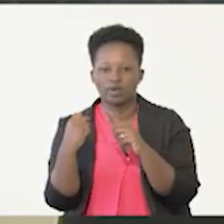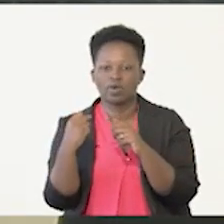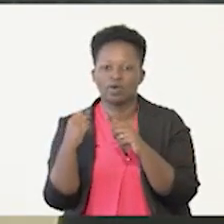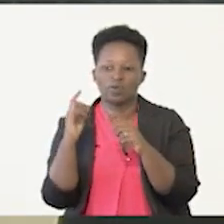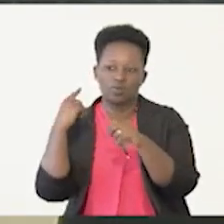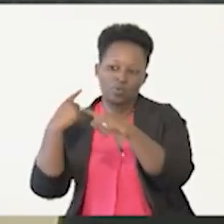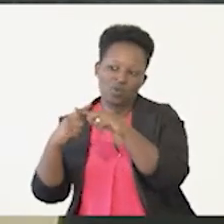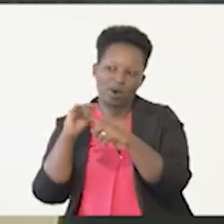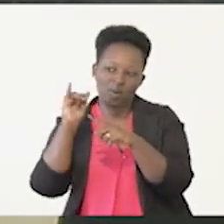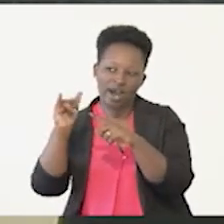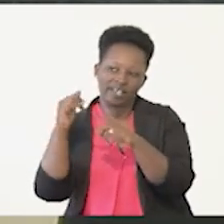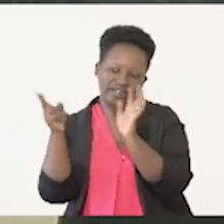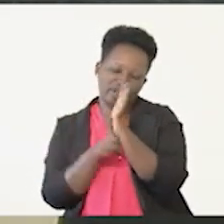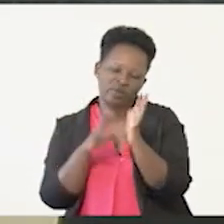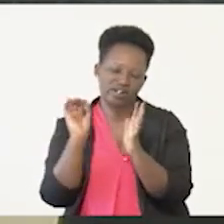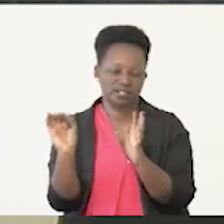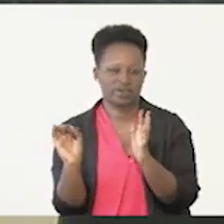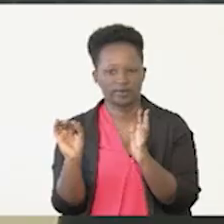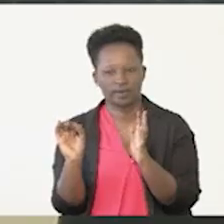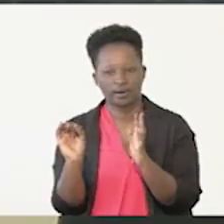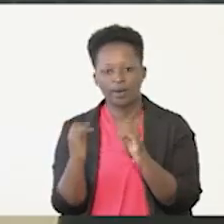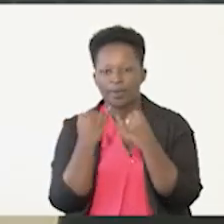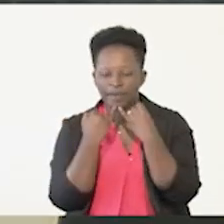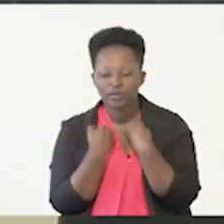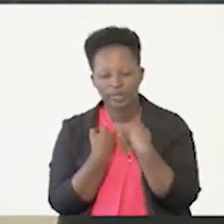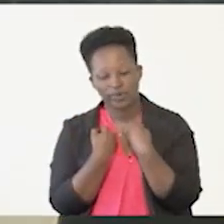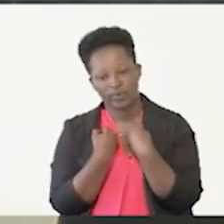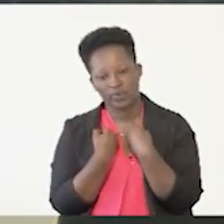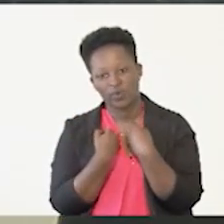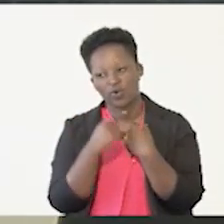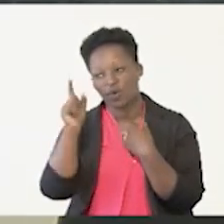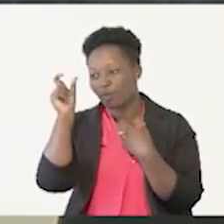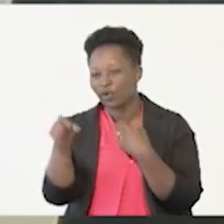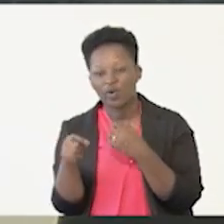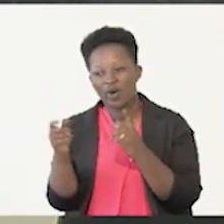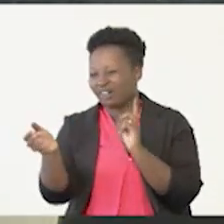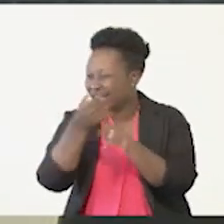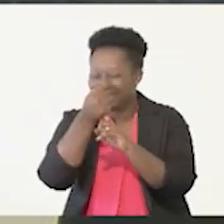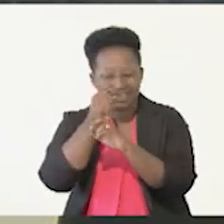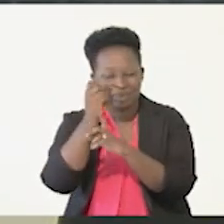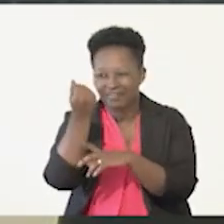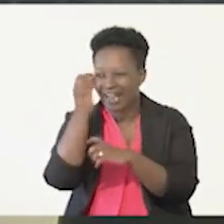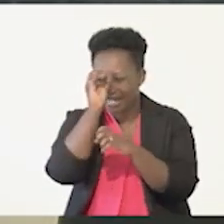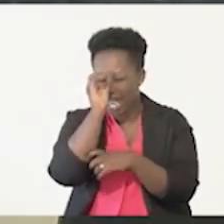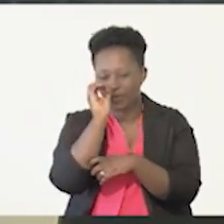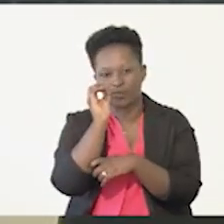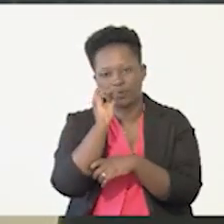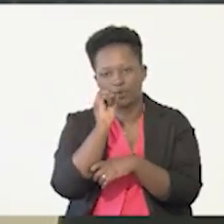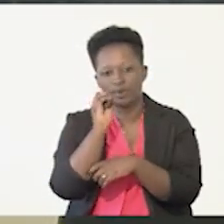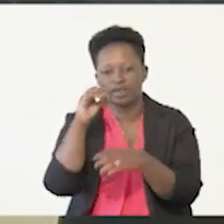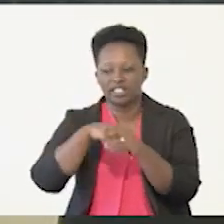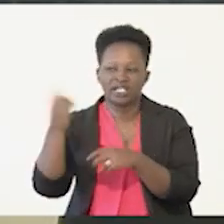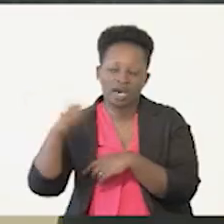our income, is 0 because they have told us that someone does not earn anything. So his income now